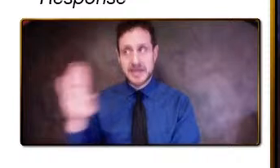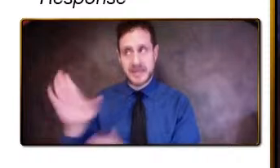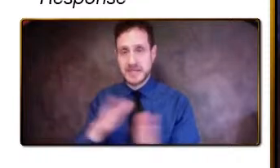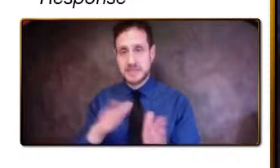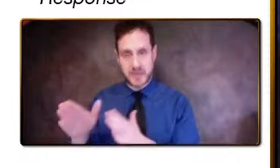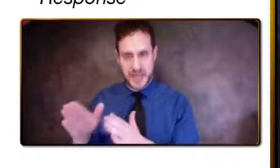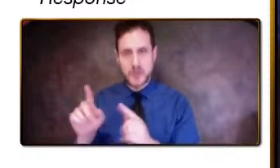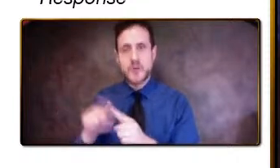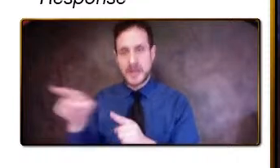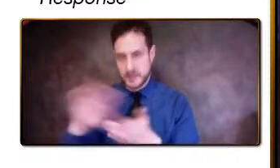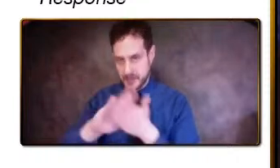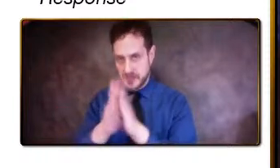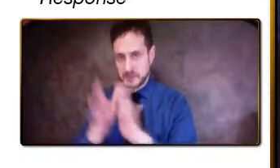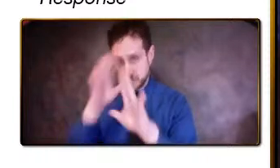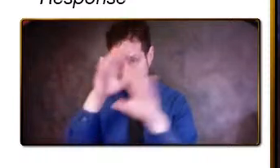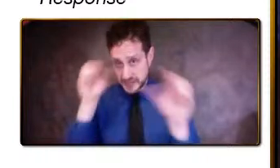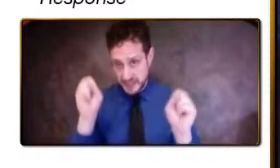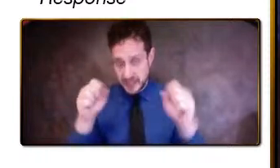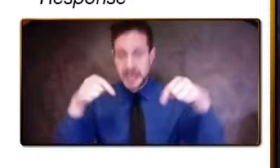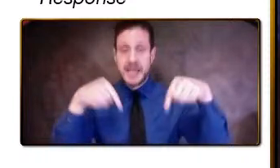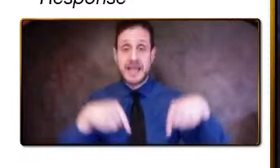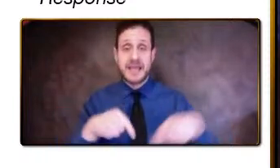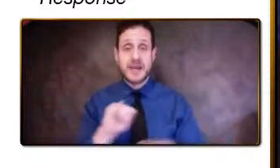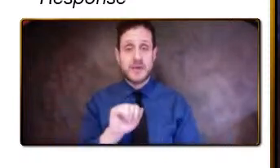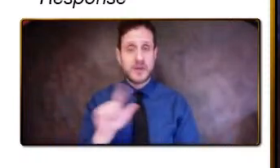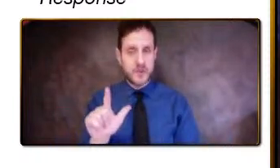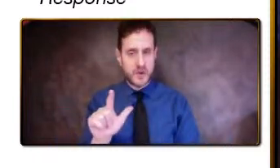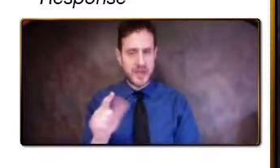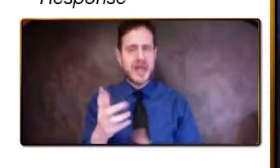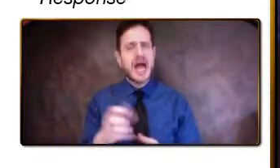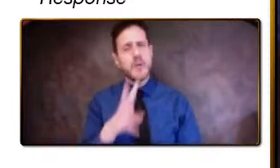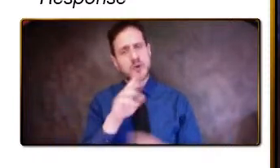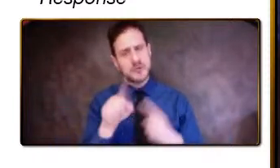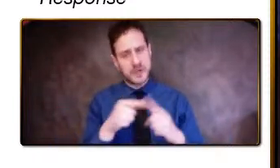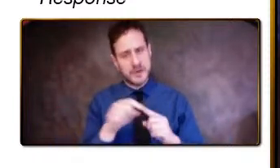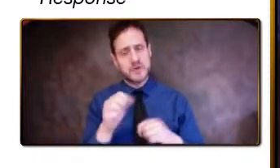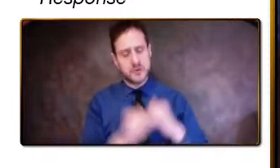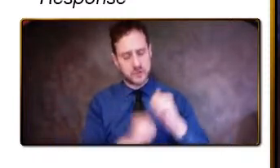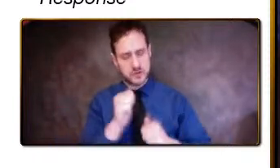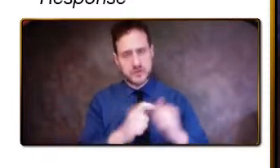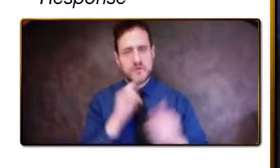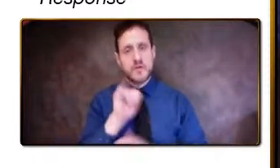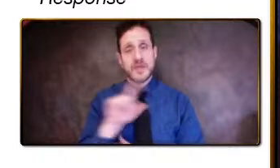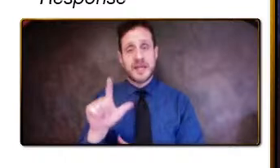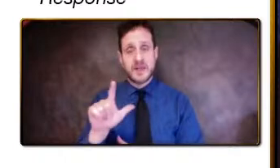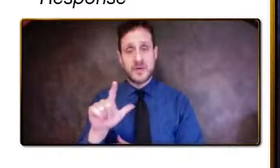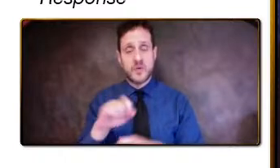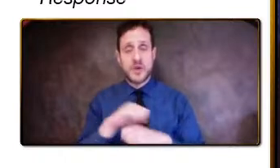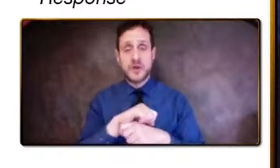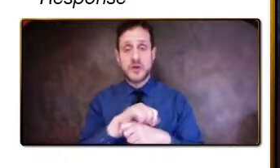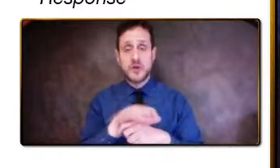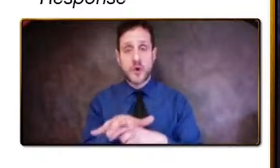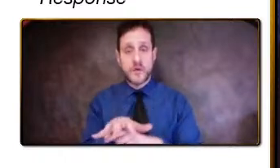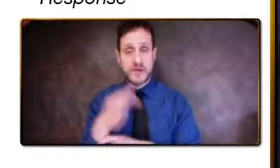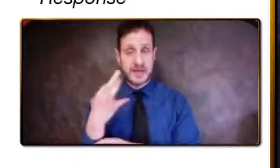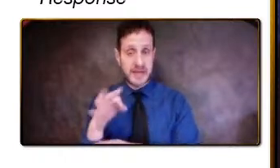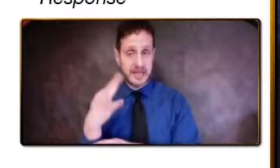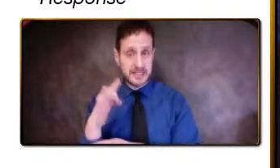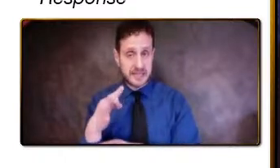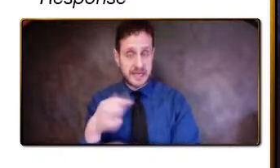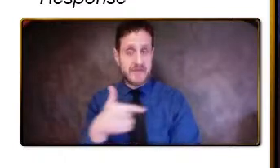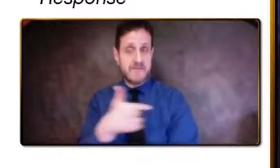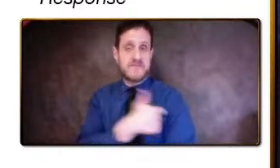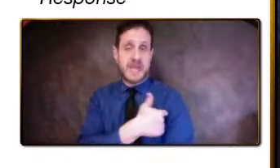state, today I want to lay out the infrastructure for our Illinois COVID-19 vaccination administration